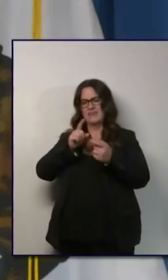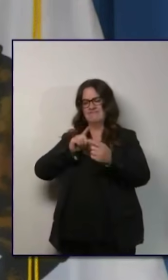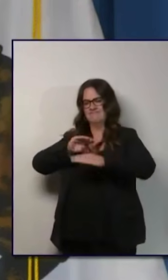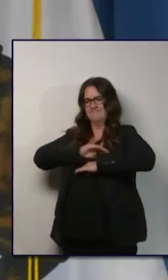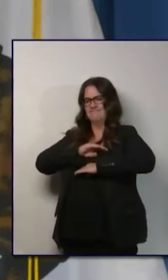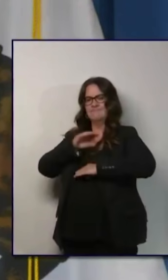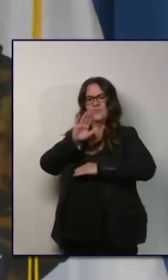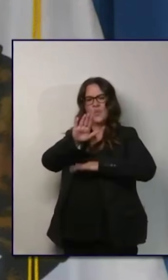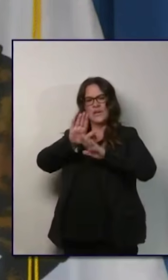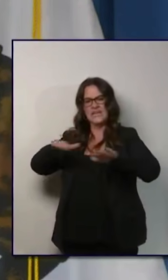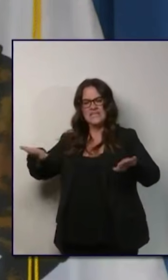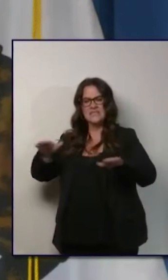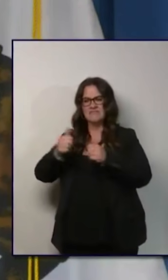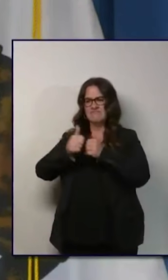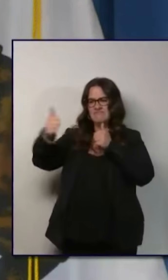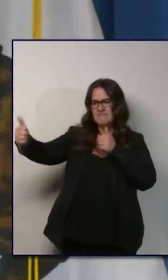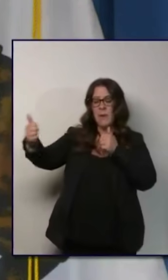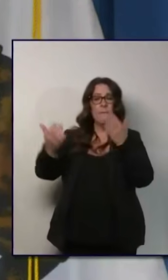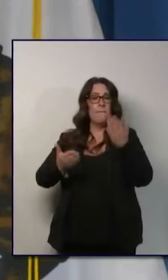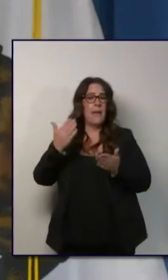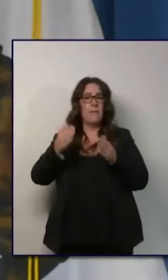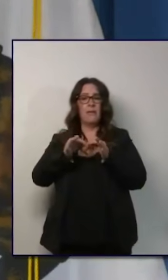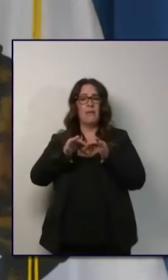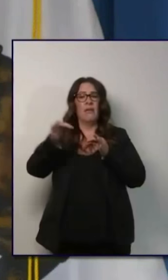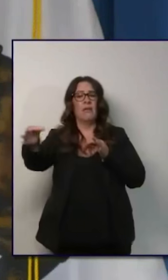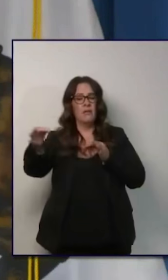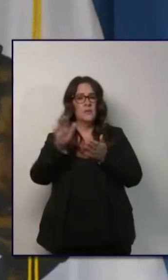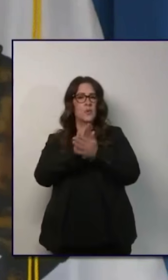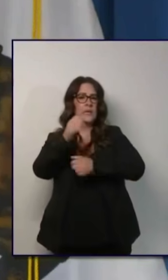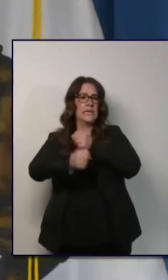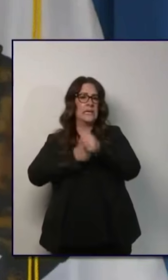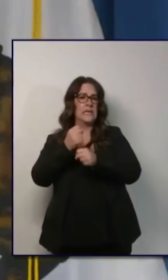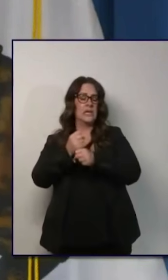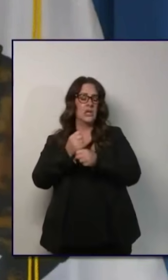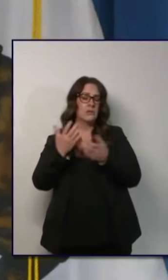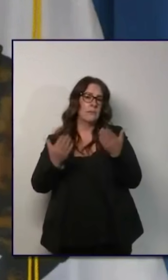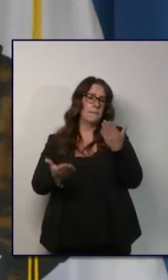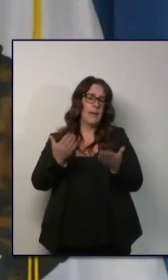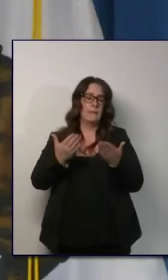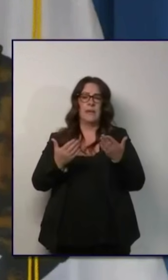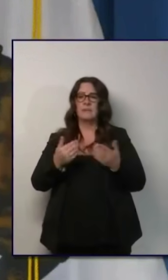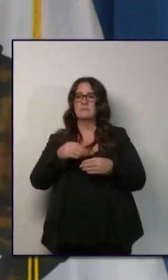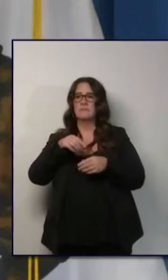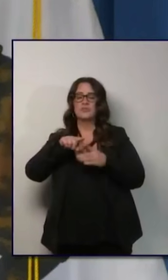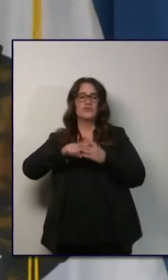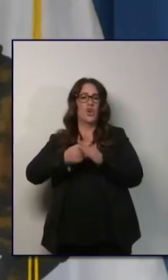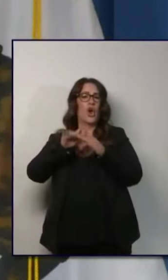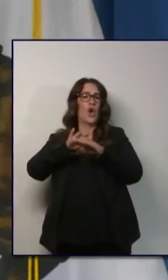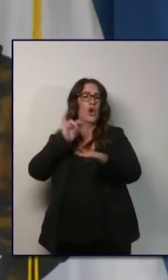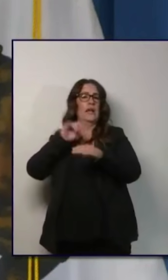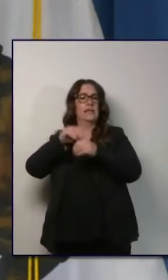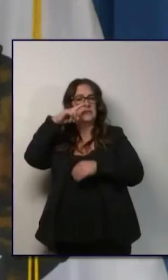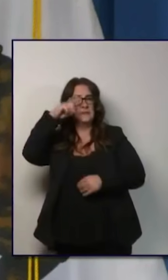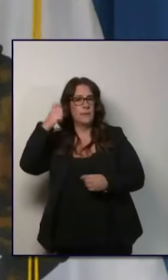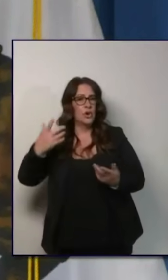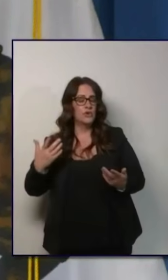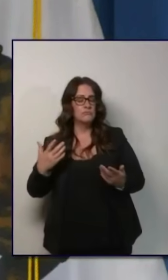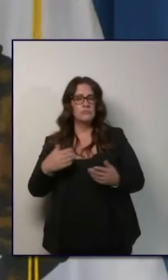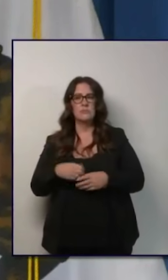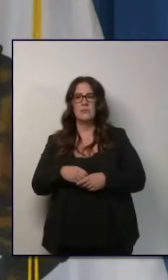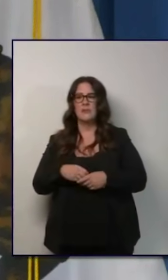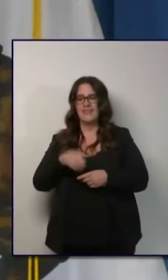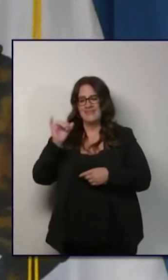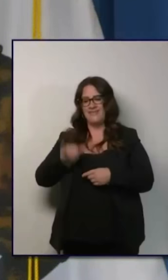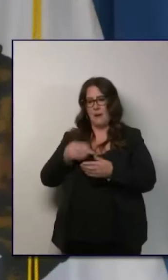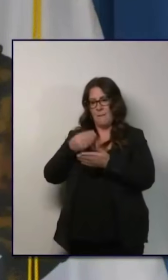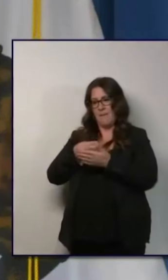includes possibly extending the school year, bringing that school year later into the summer and the like. But this will be discretionary